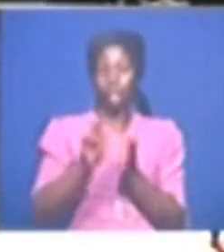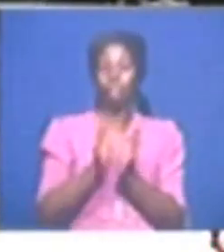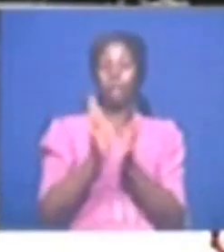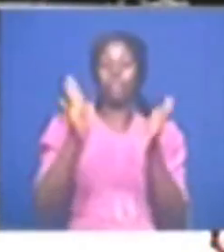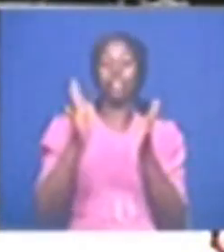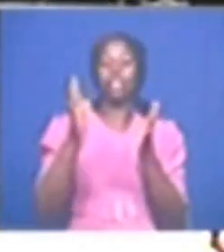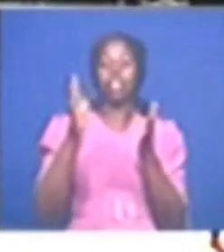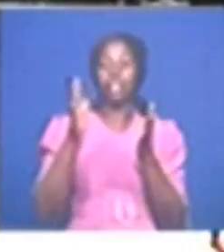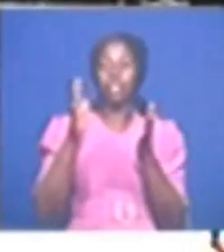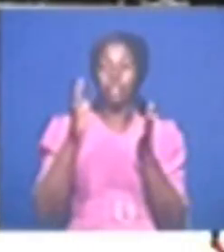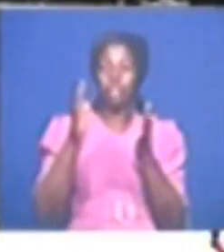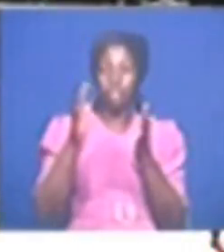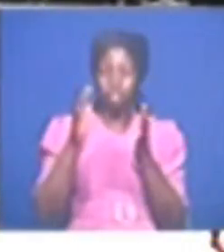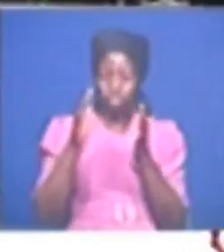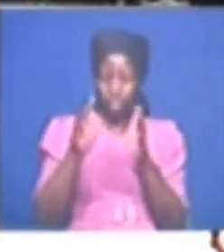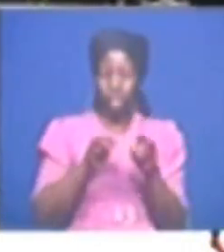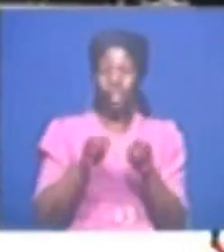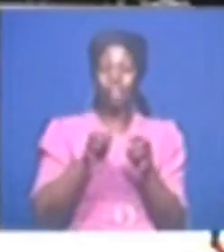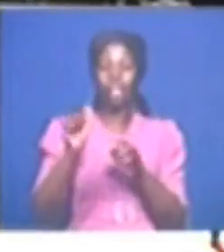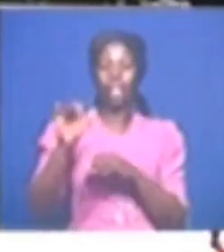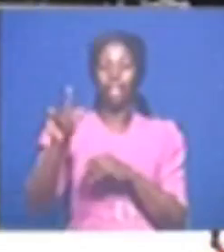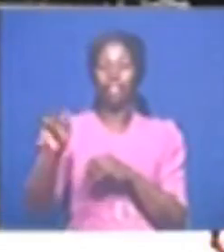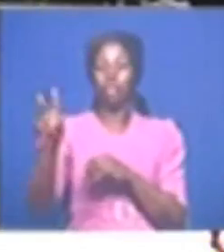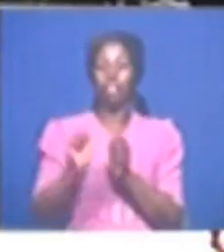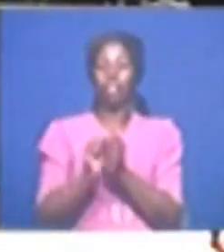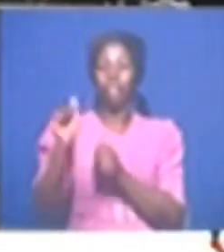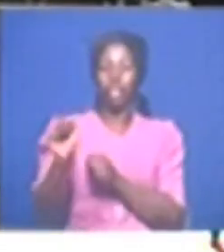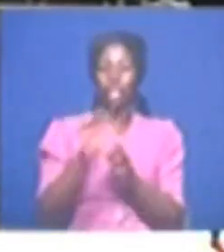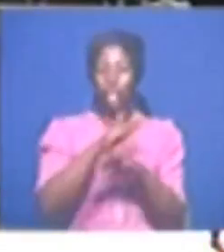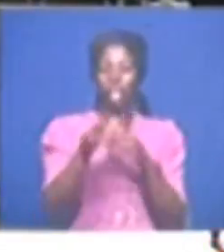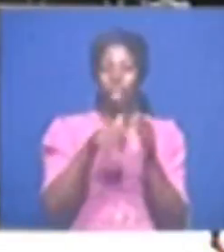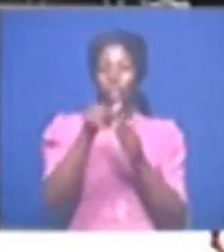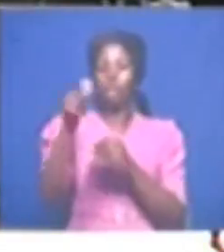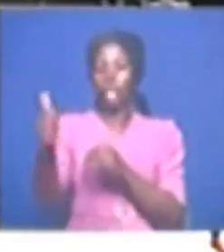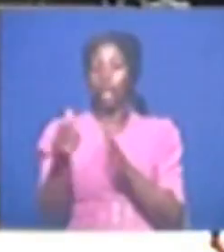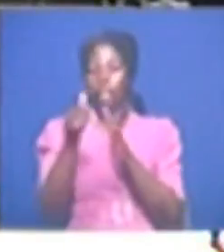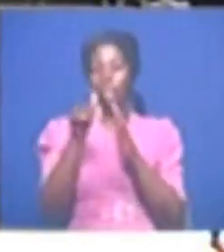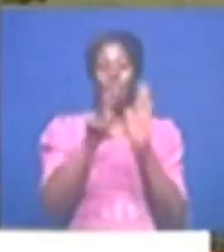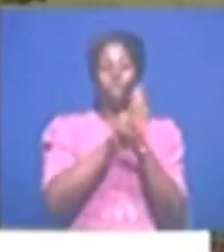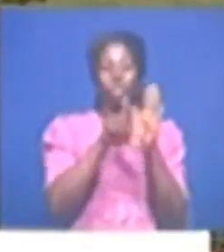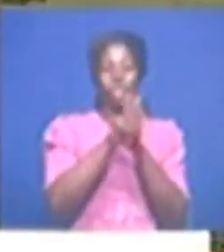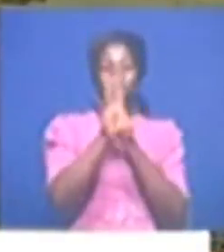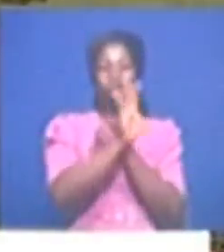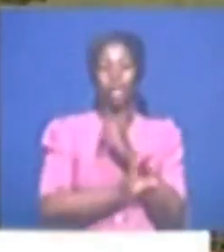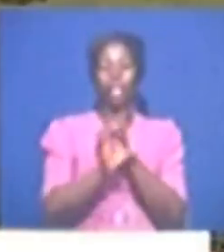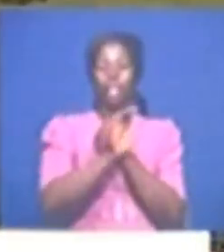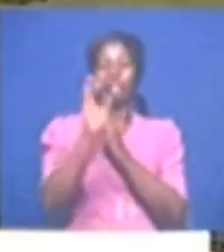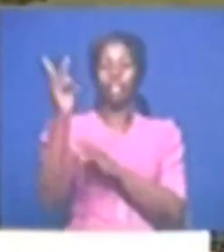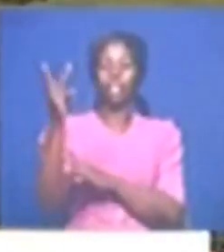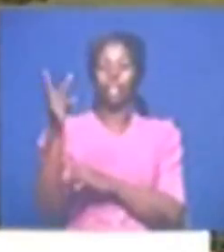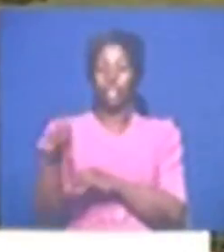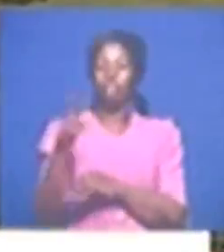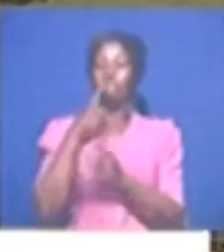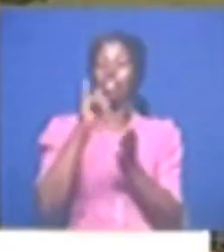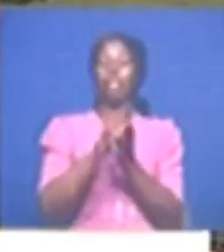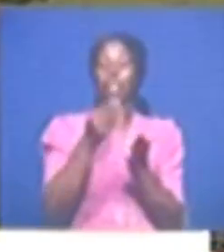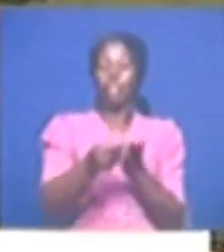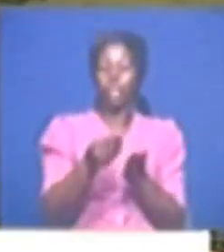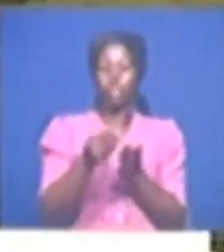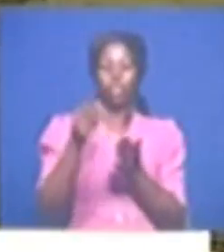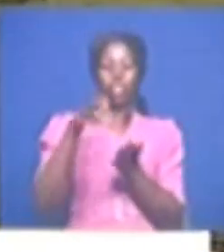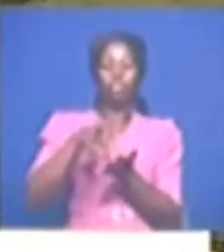2015, and all relevant laws of the country of Kenya. Instead, he says the financial situation at